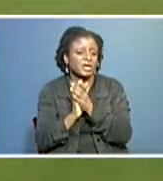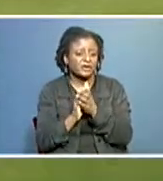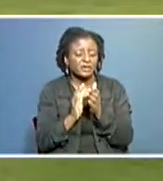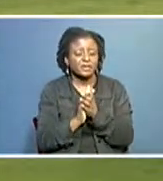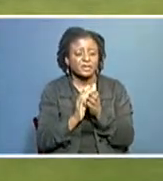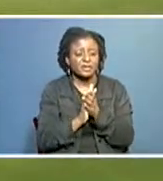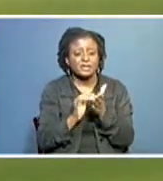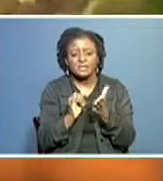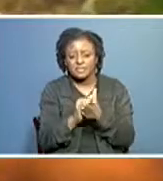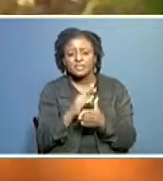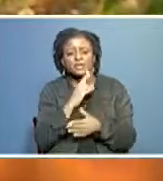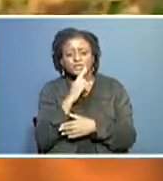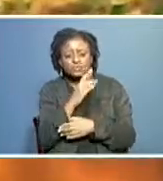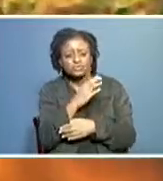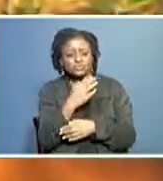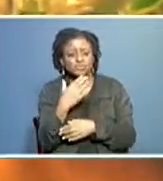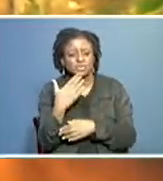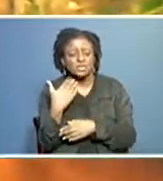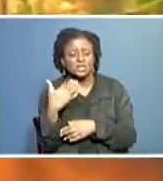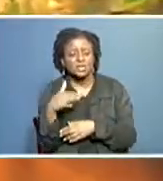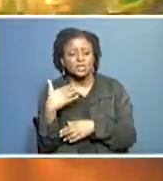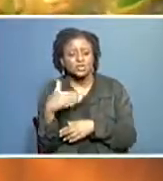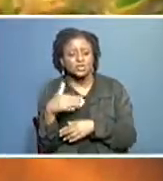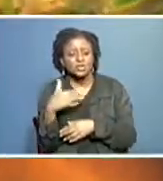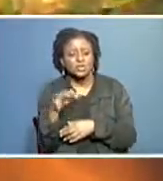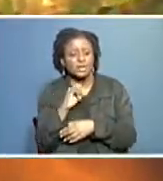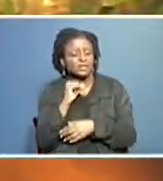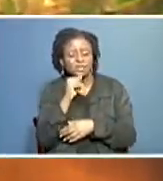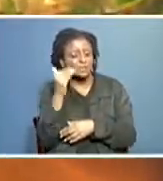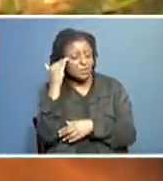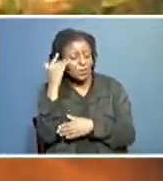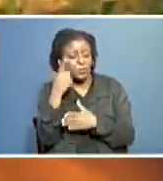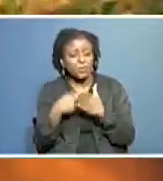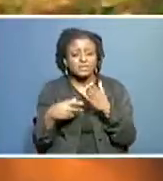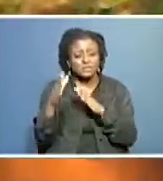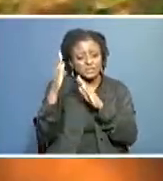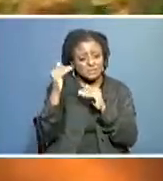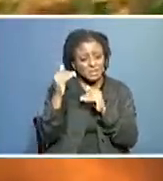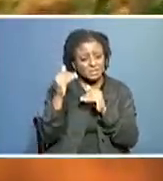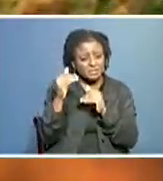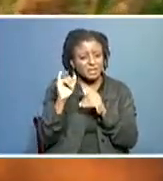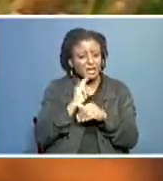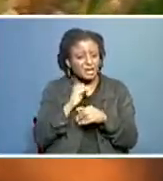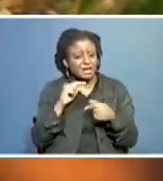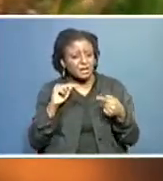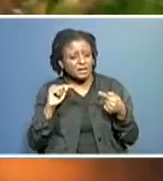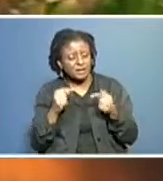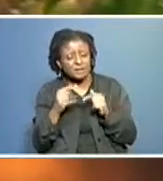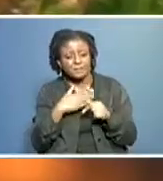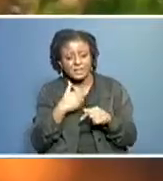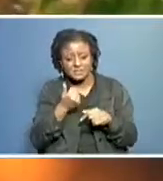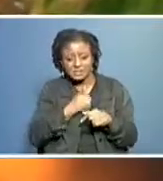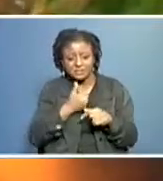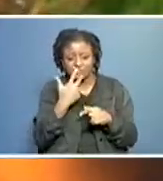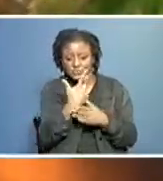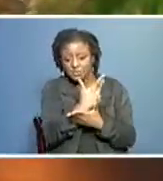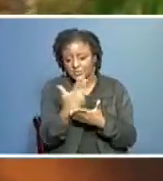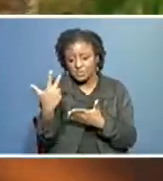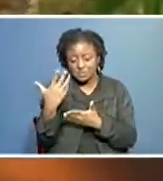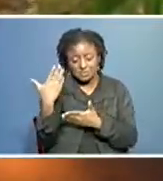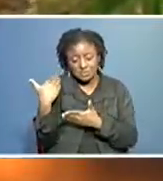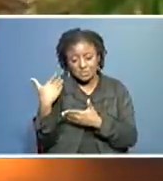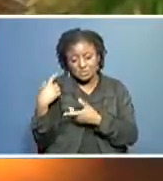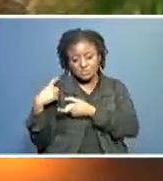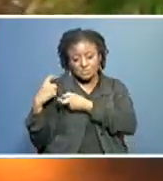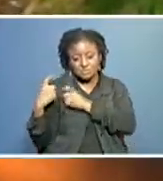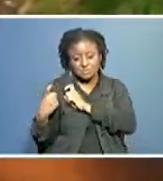Yeah, it's really cool. I didn't really know what to expect. I hurt myself 3 weeks ago, dislocated my shoulder, so I didn't even know if I'd play